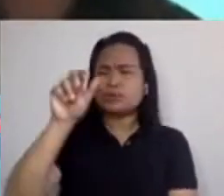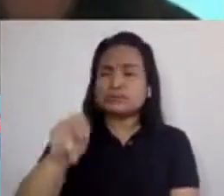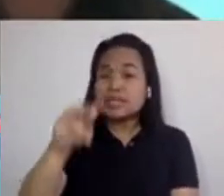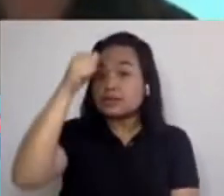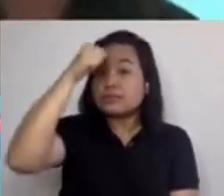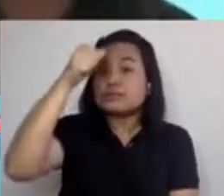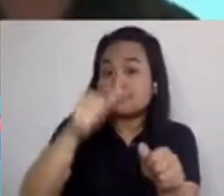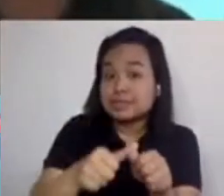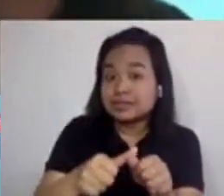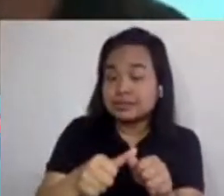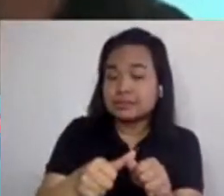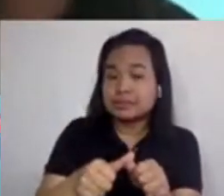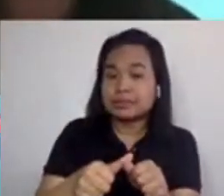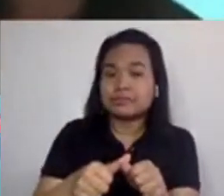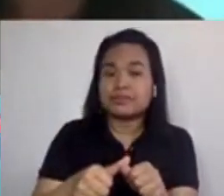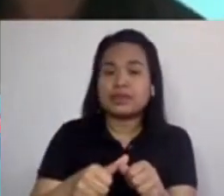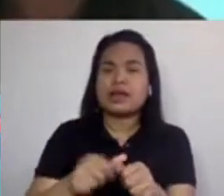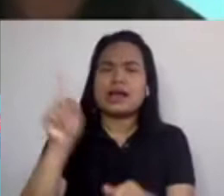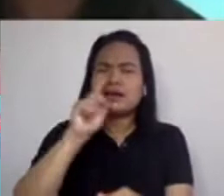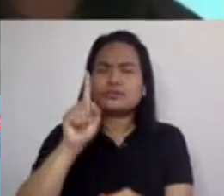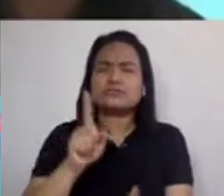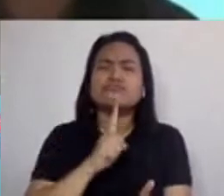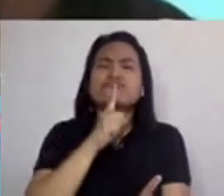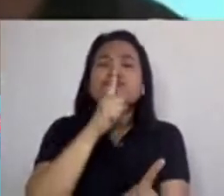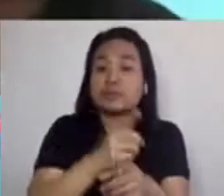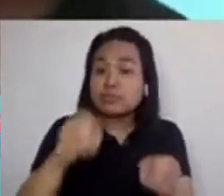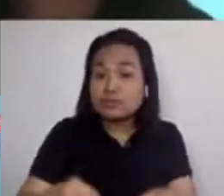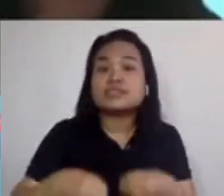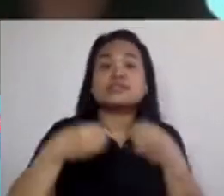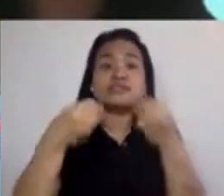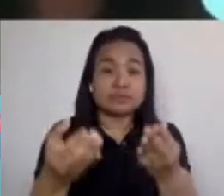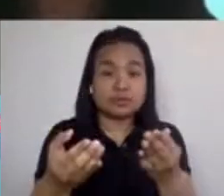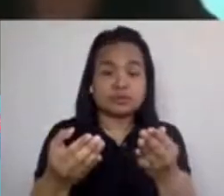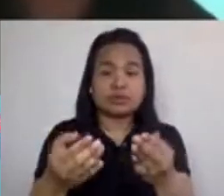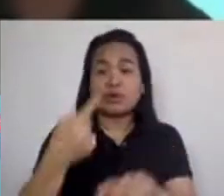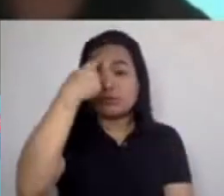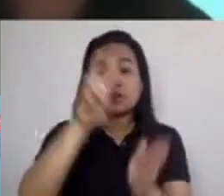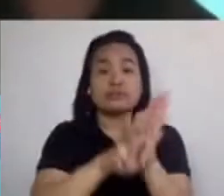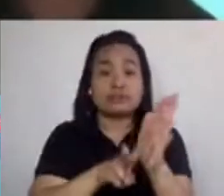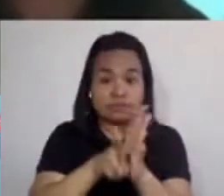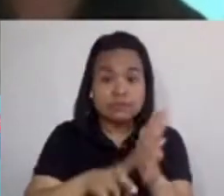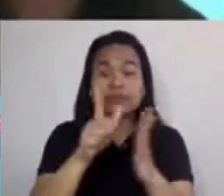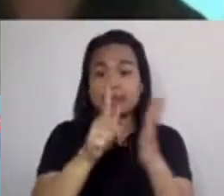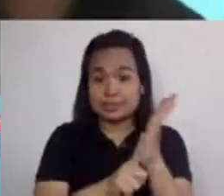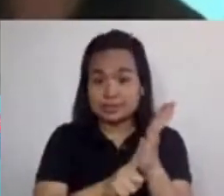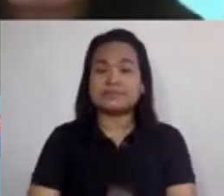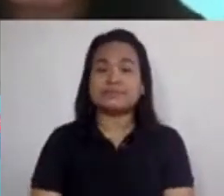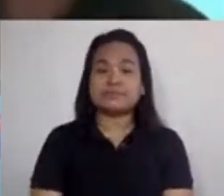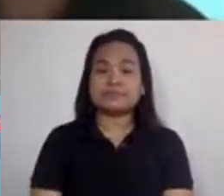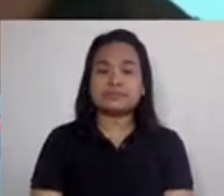of what was your specific contribution on that video lesson or audio lesson. So let's move on to the